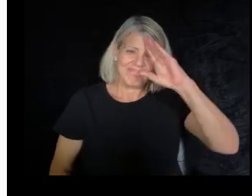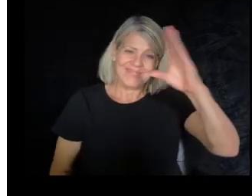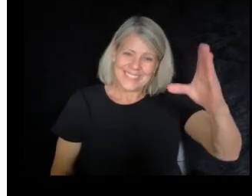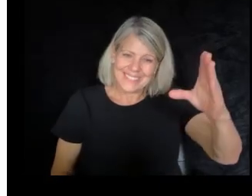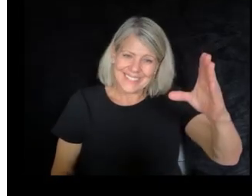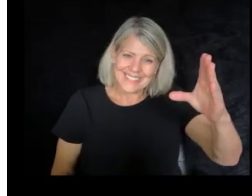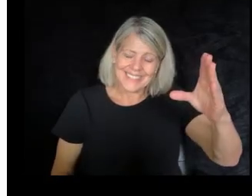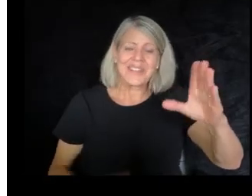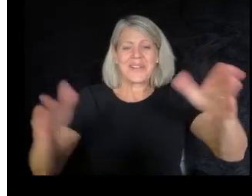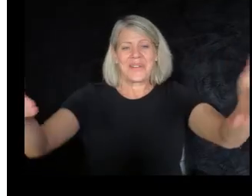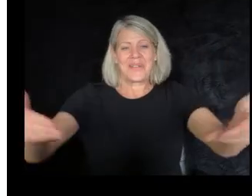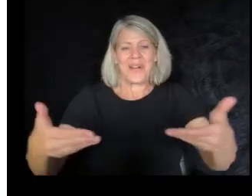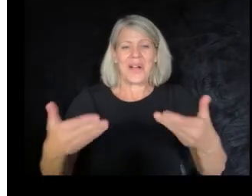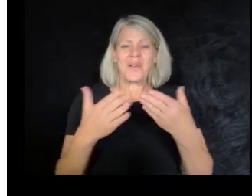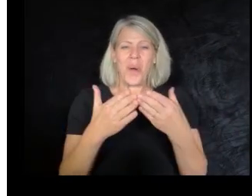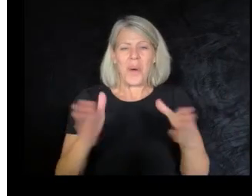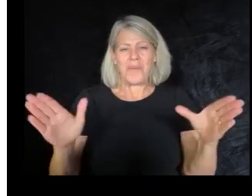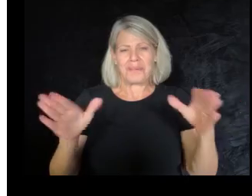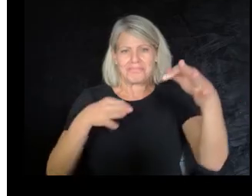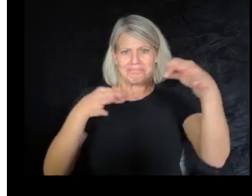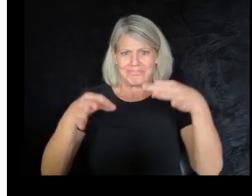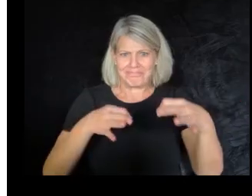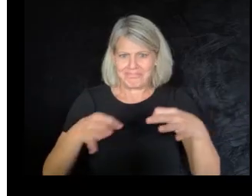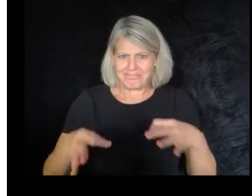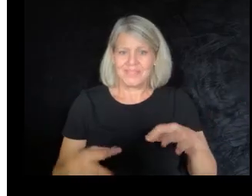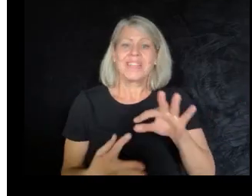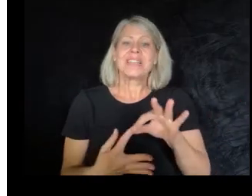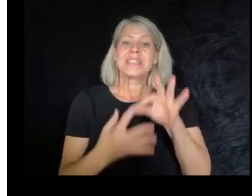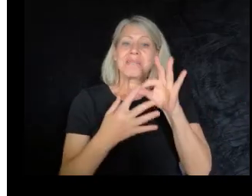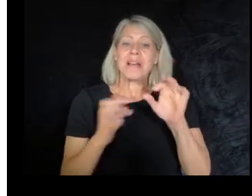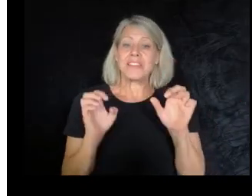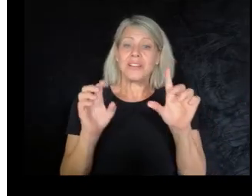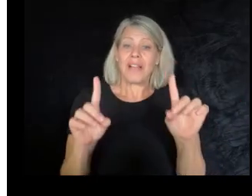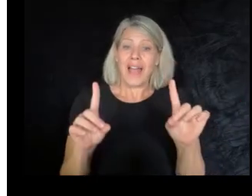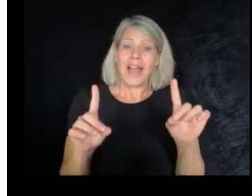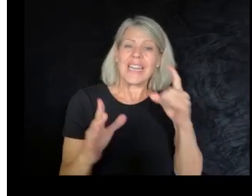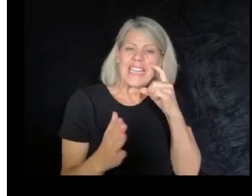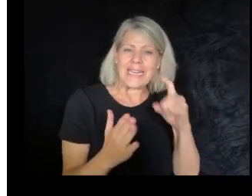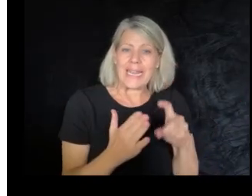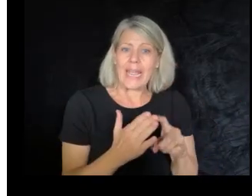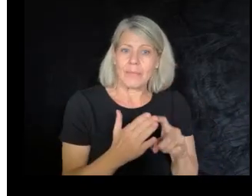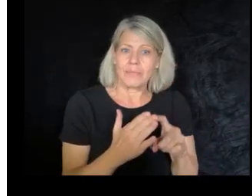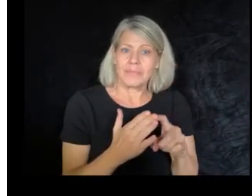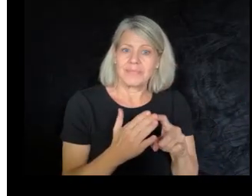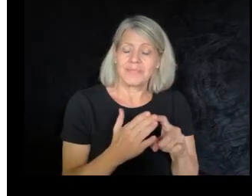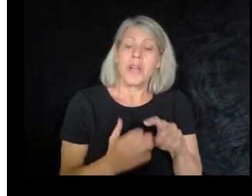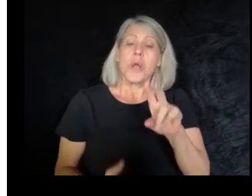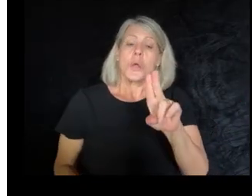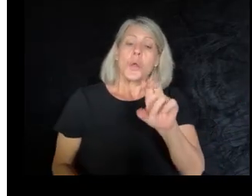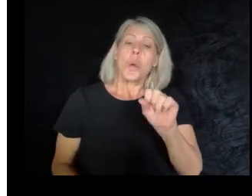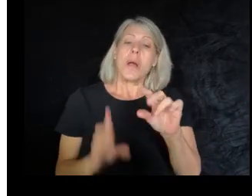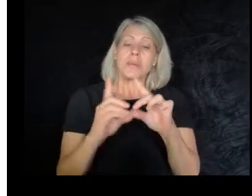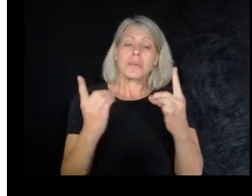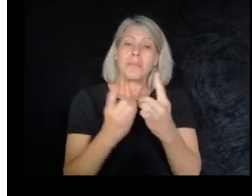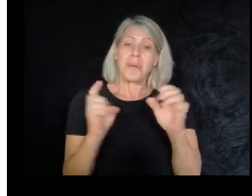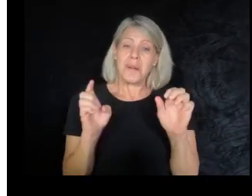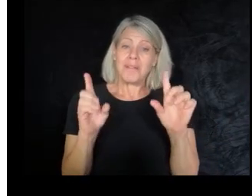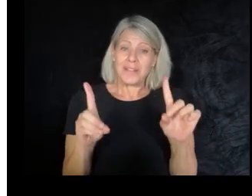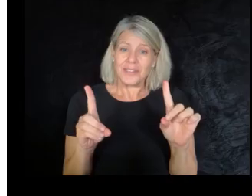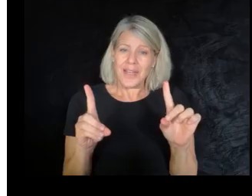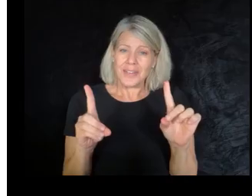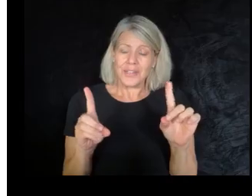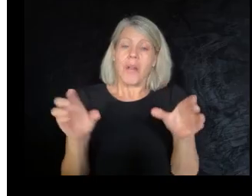Hello, welcome to an overview of the Special Education Indicators. The U.S. Department of